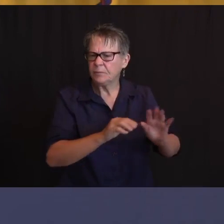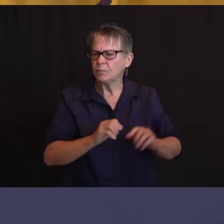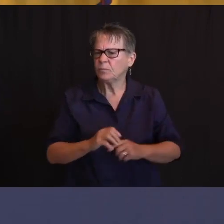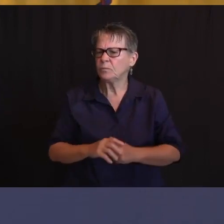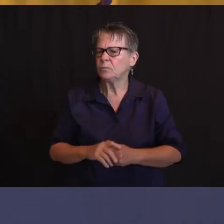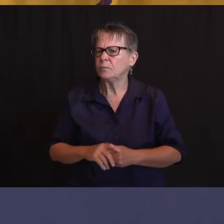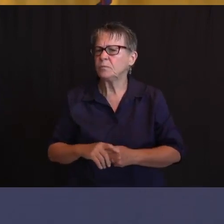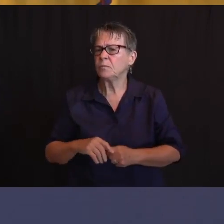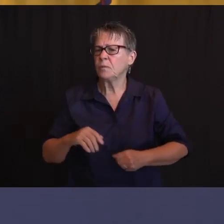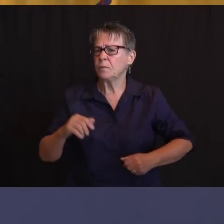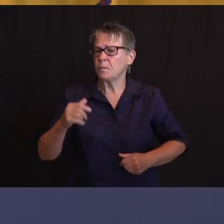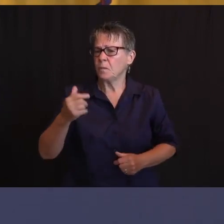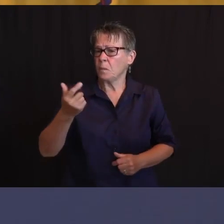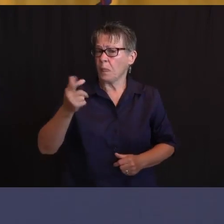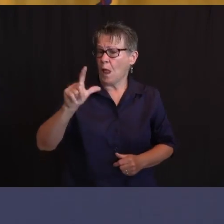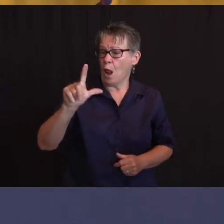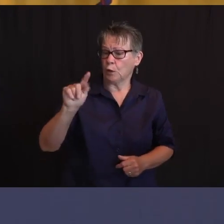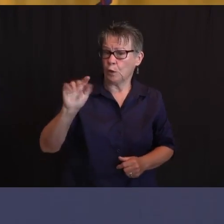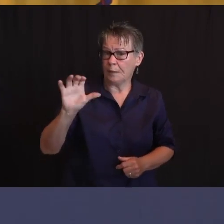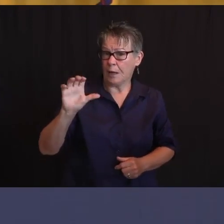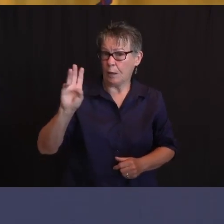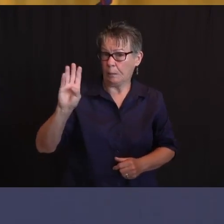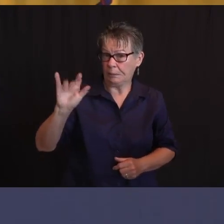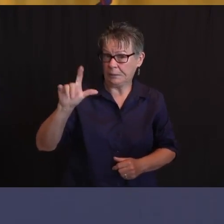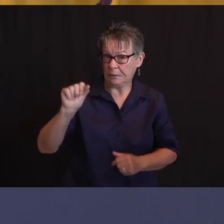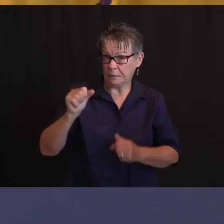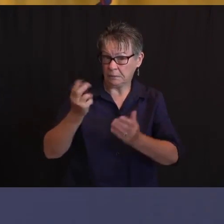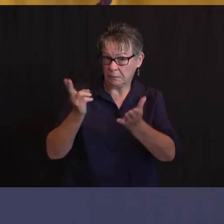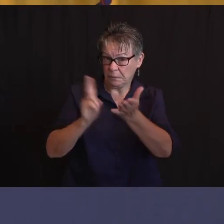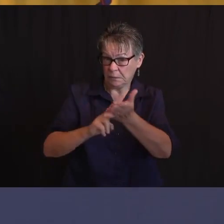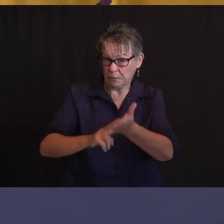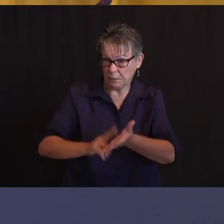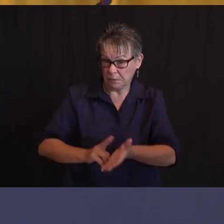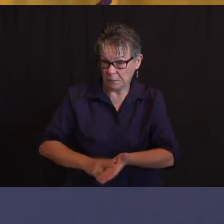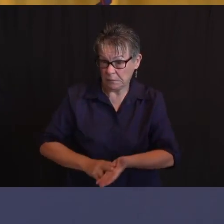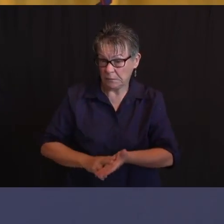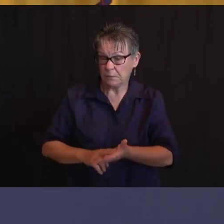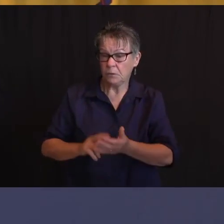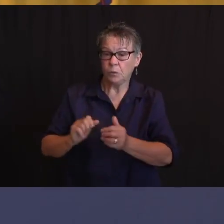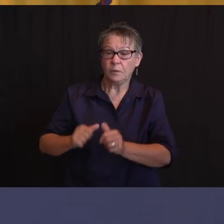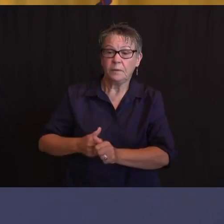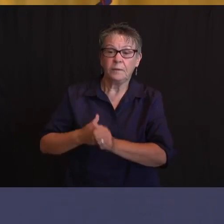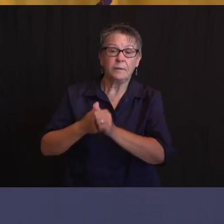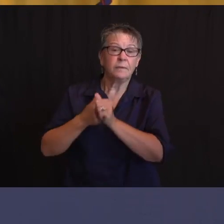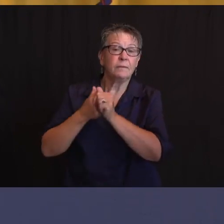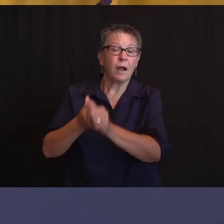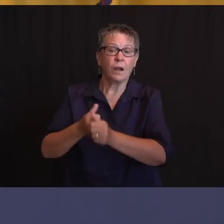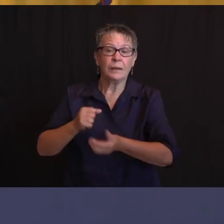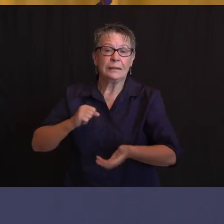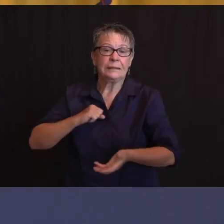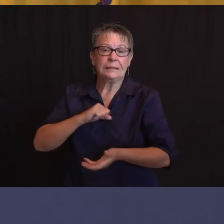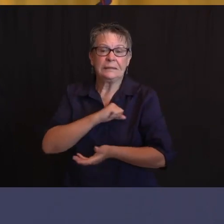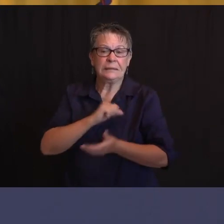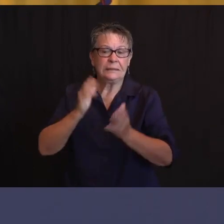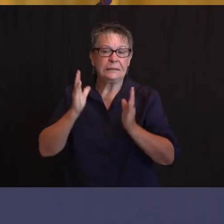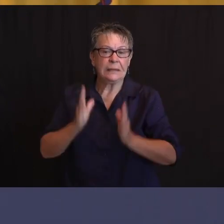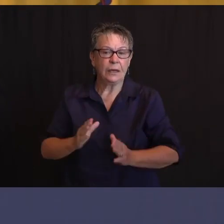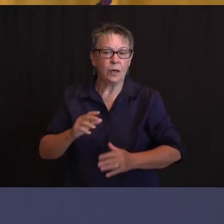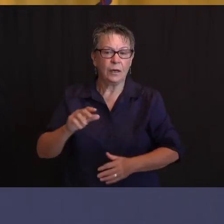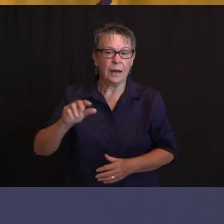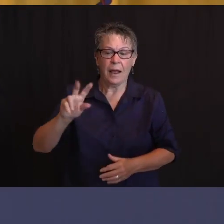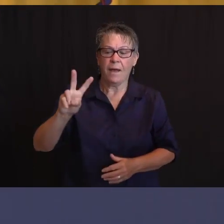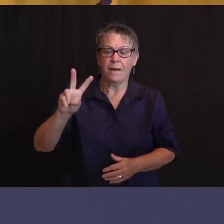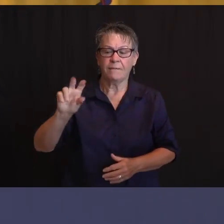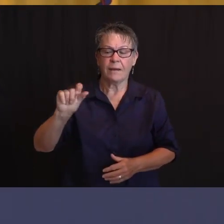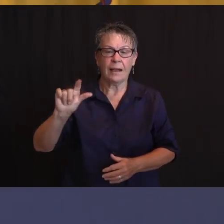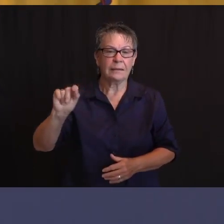been leading in the respective chambers, Senator Vitale in the Senate and Assemblywoman Valerie Veneri Huddle in the